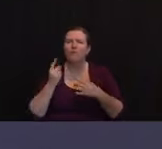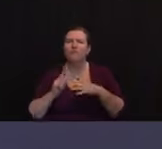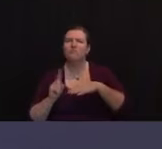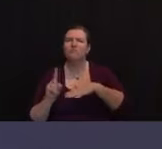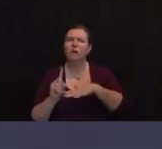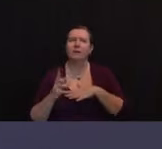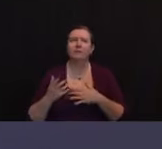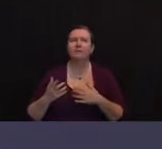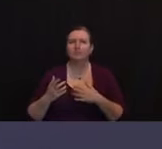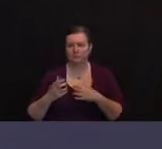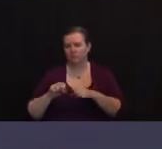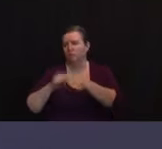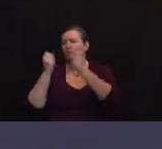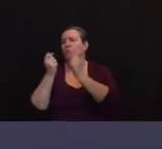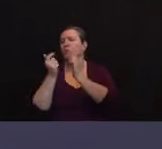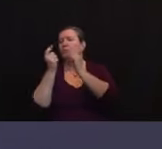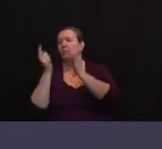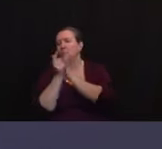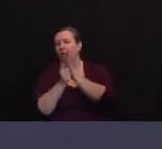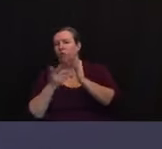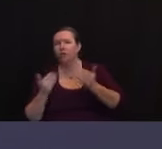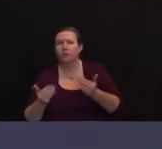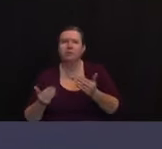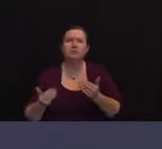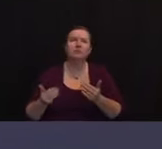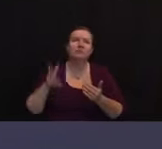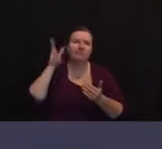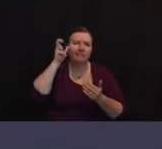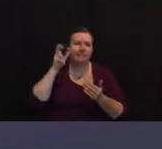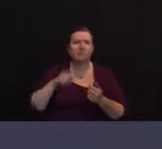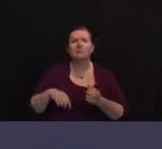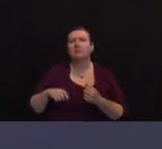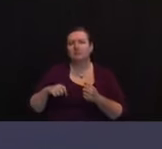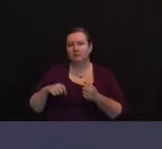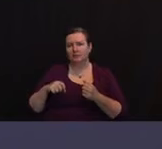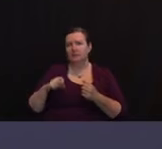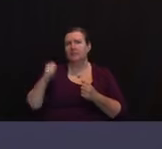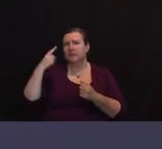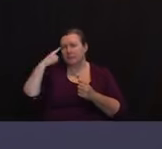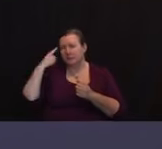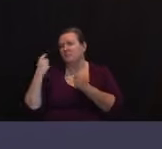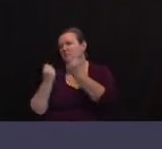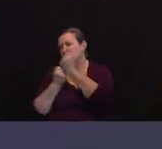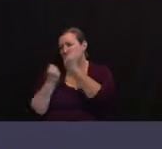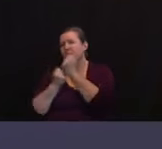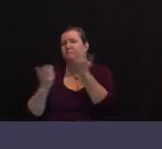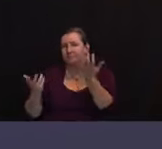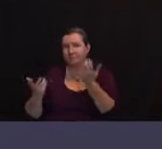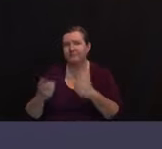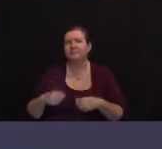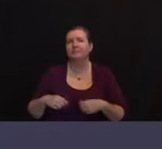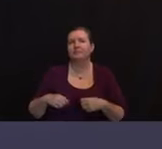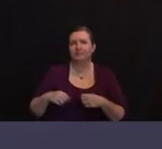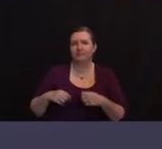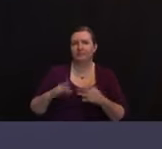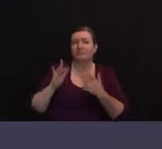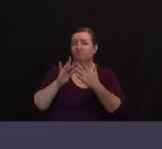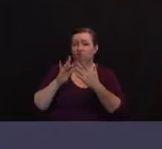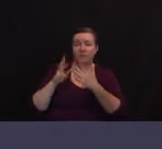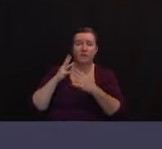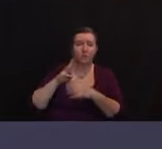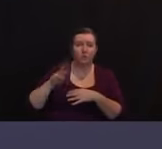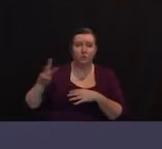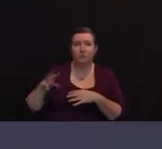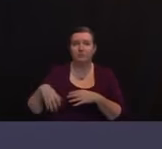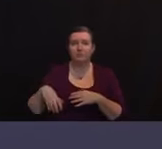state-sponsored cyber activities. And in case you're watching out there, folks, that includes the Russian government, the Chinese